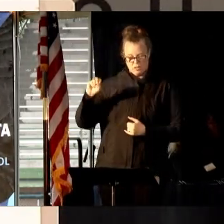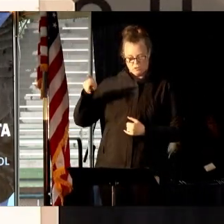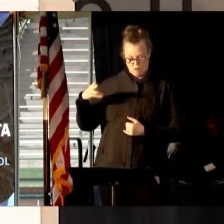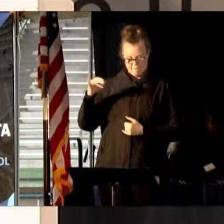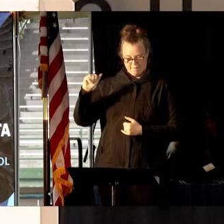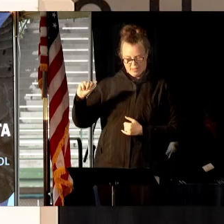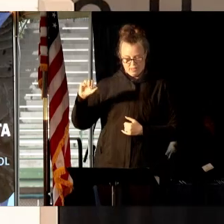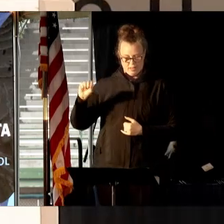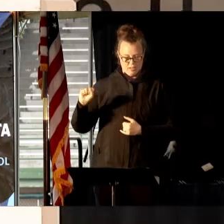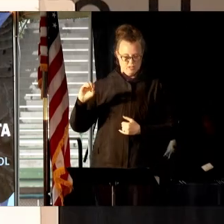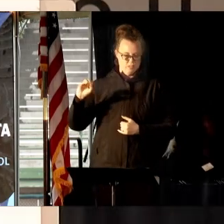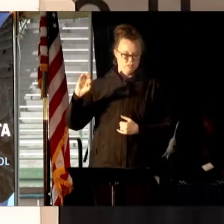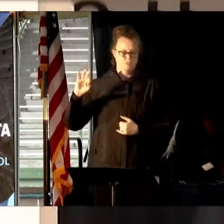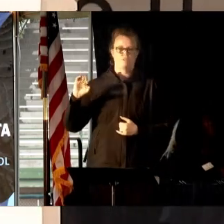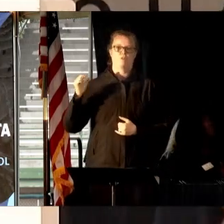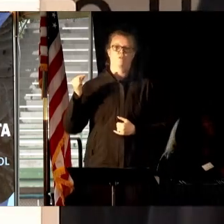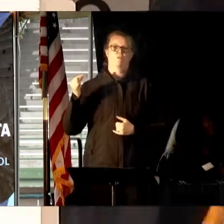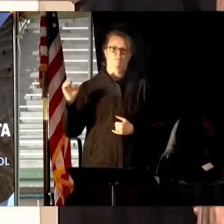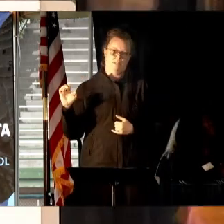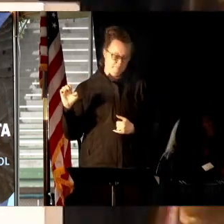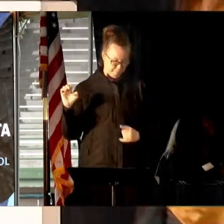Sofji.